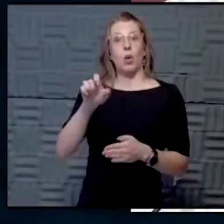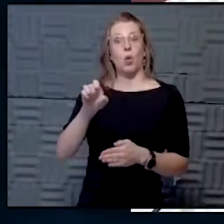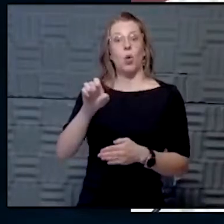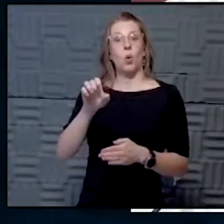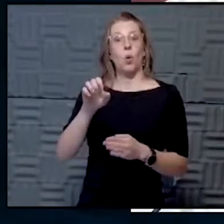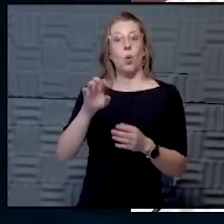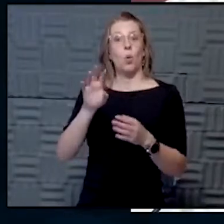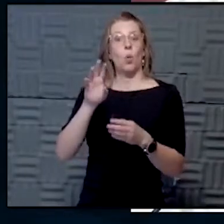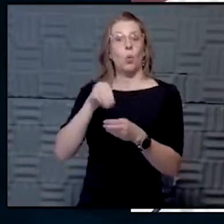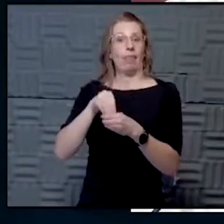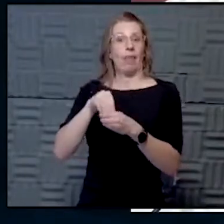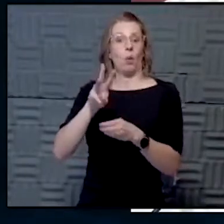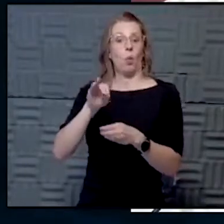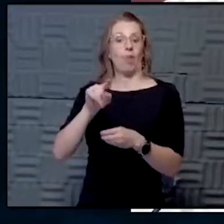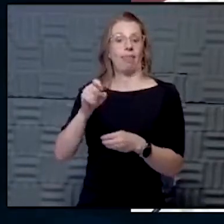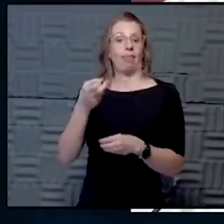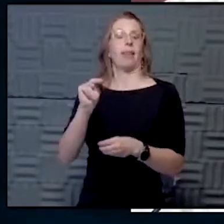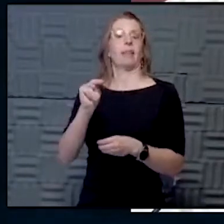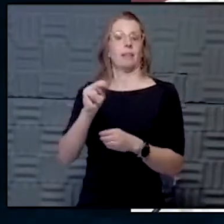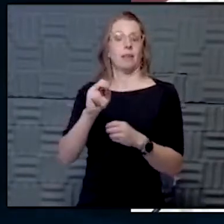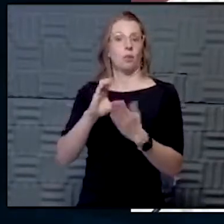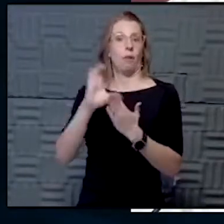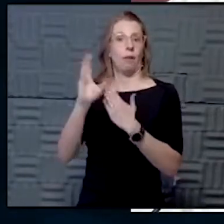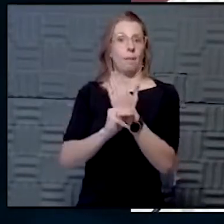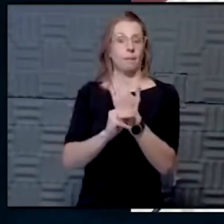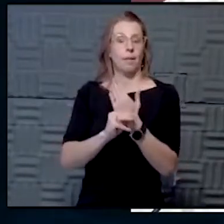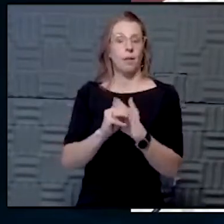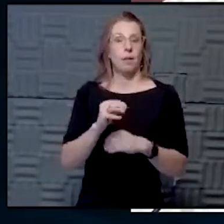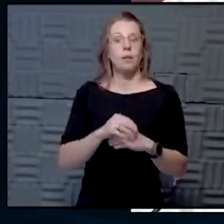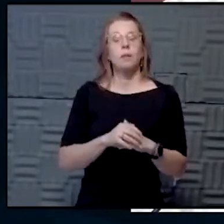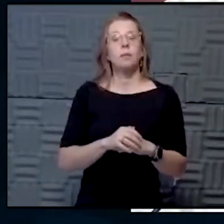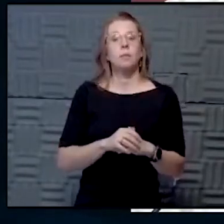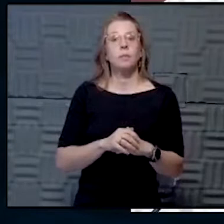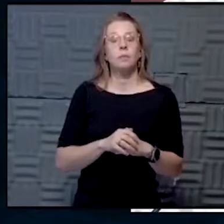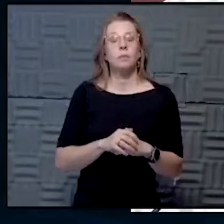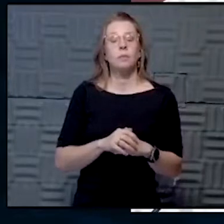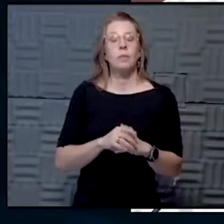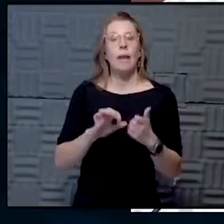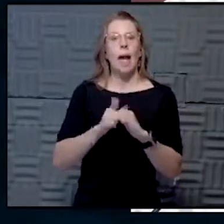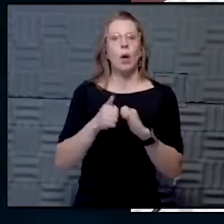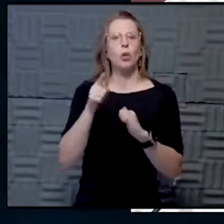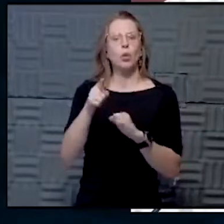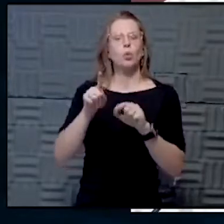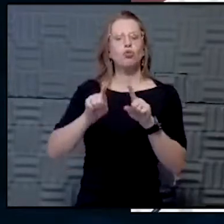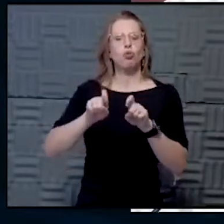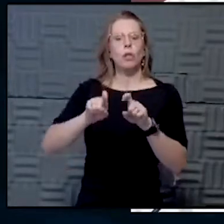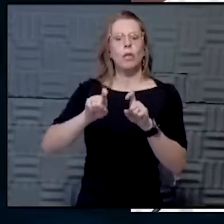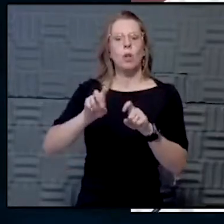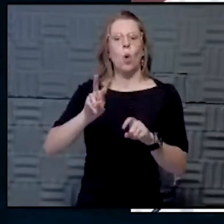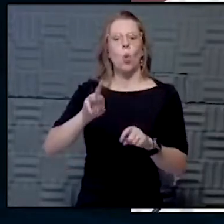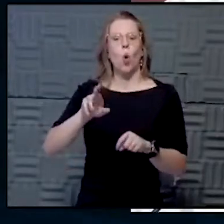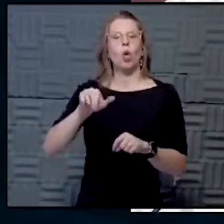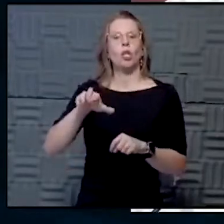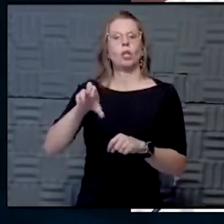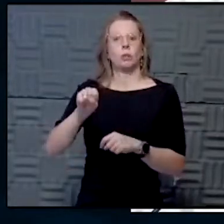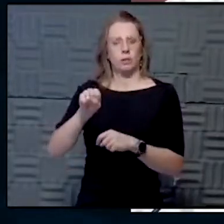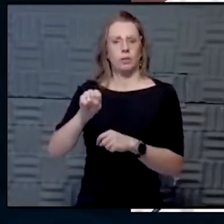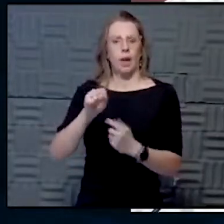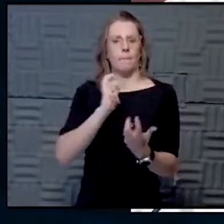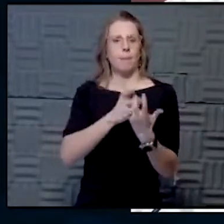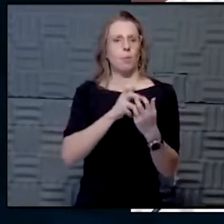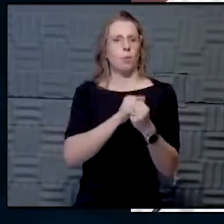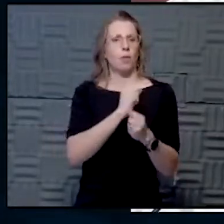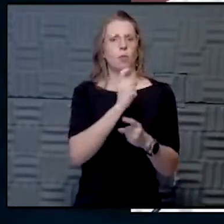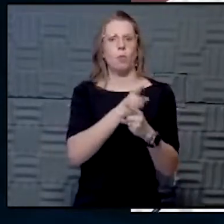help coordinate help for lots of warriors. How do you screen warriors and pair them with the